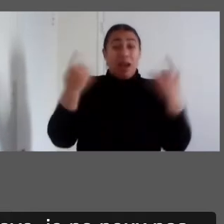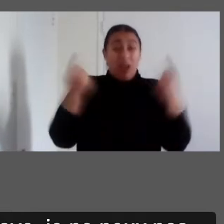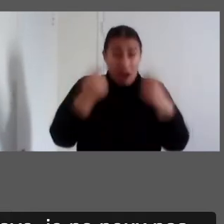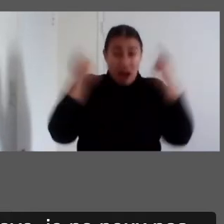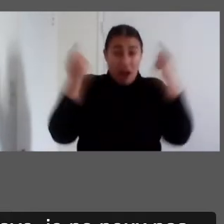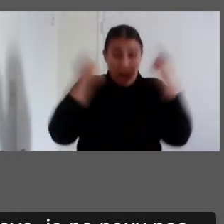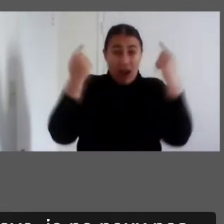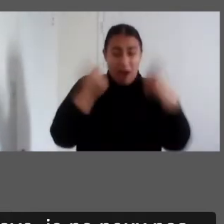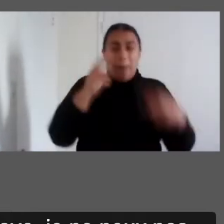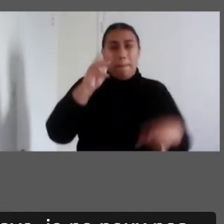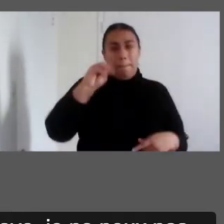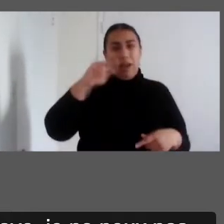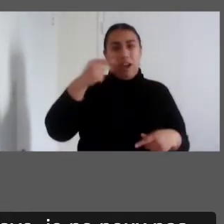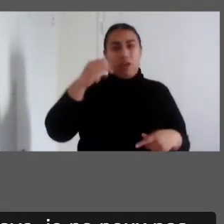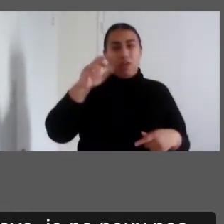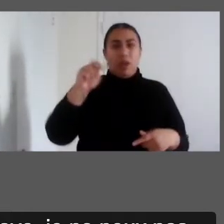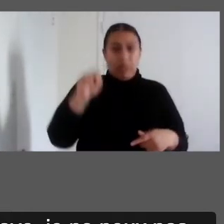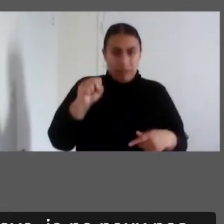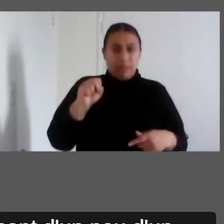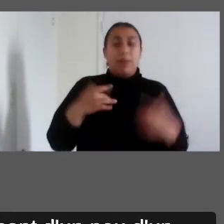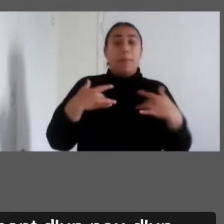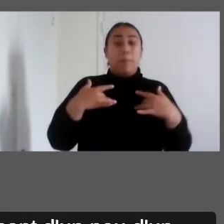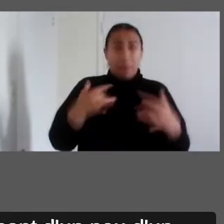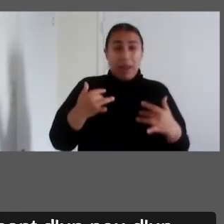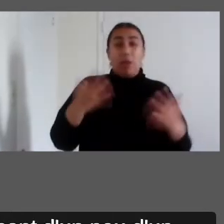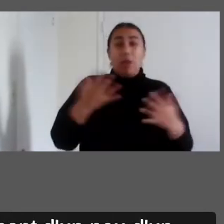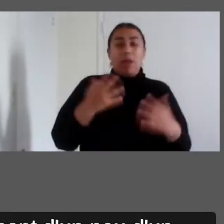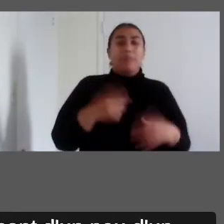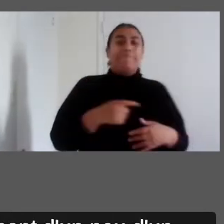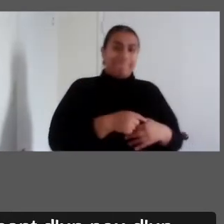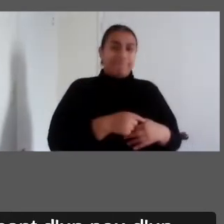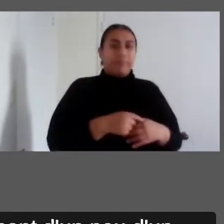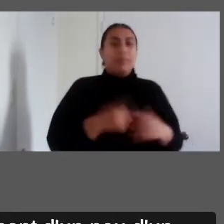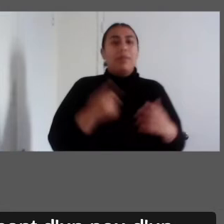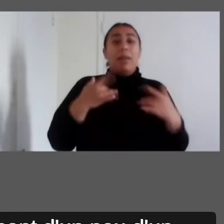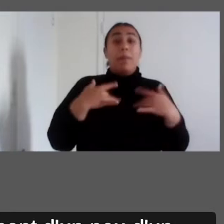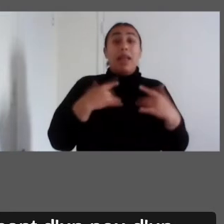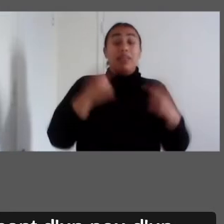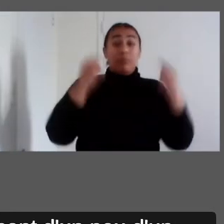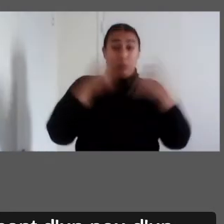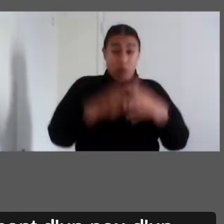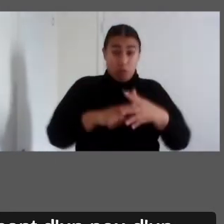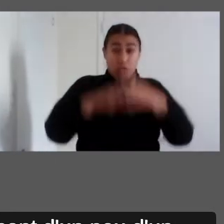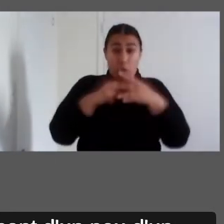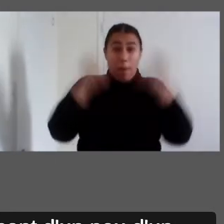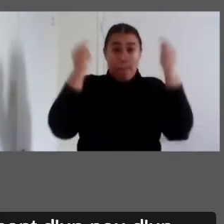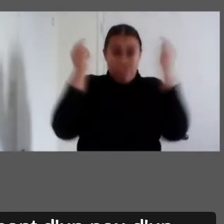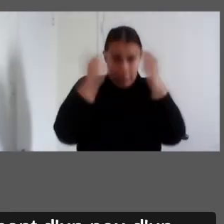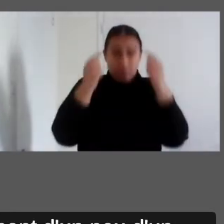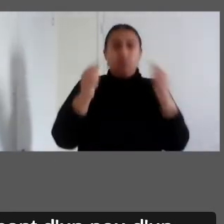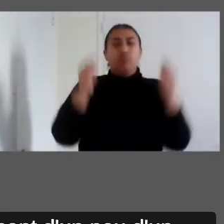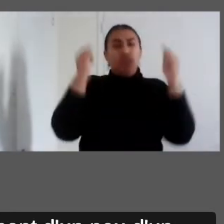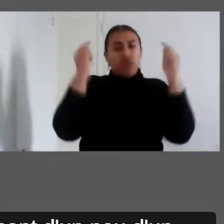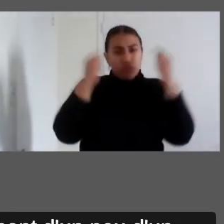enough. I can't even imagine going past 2 days and then into 3. So migraines are quite distinct. They have